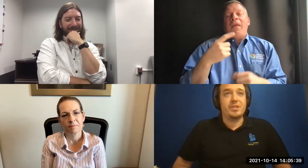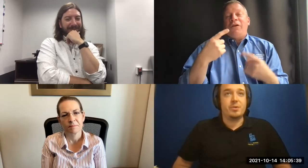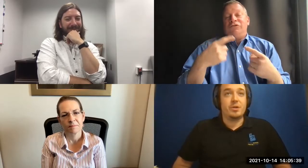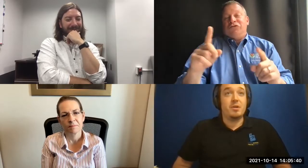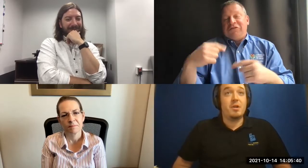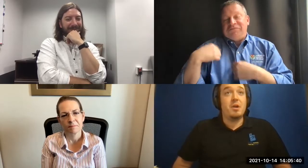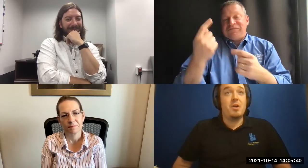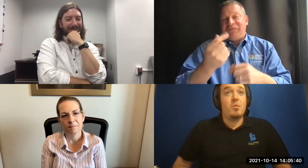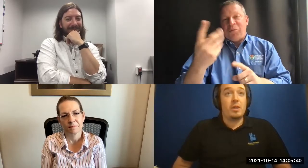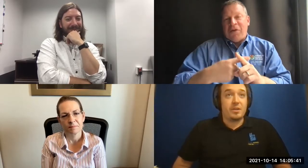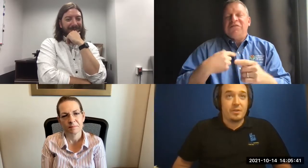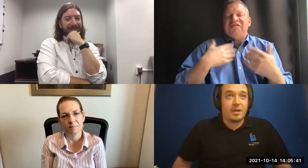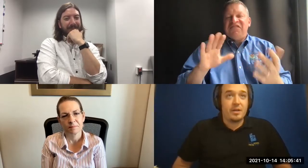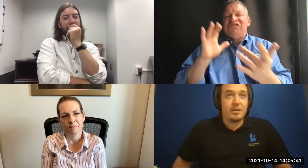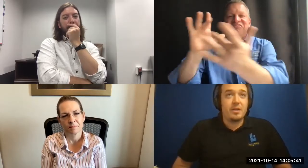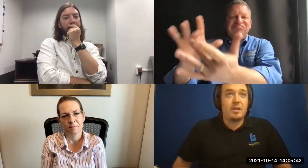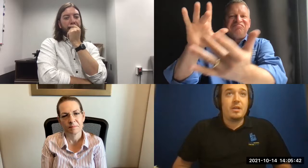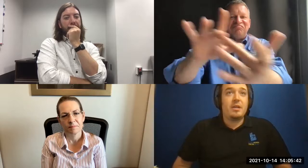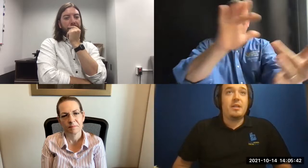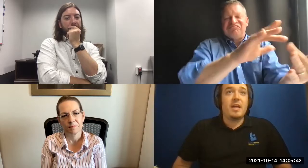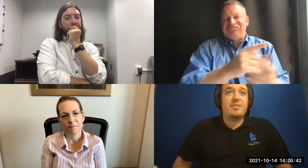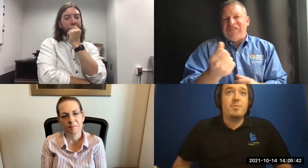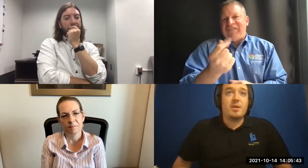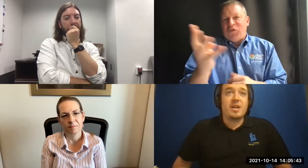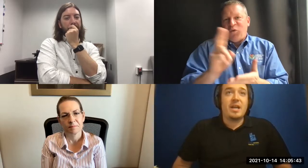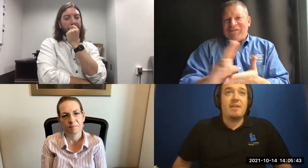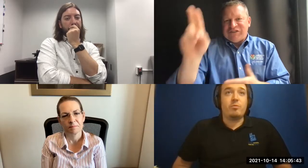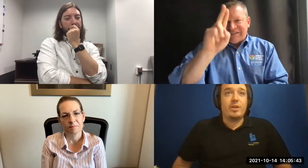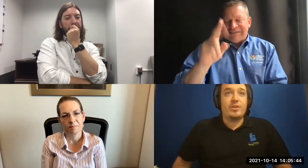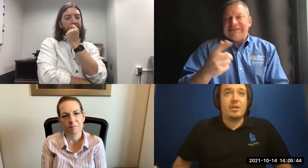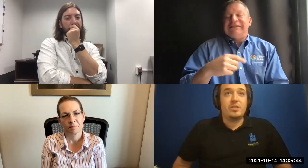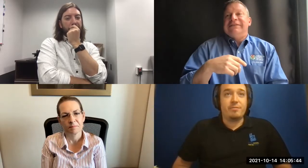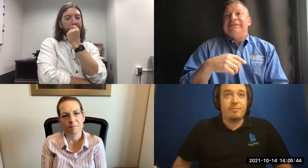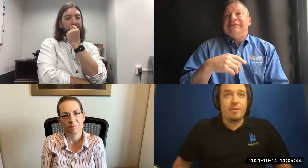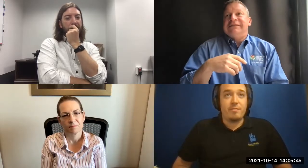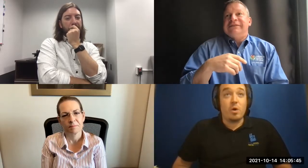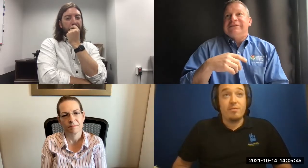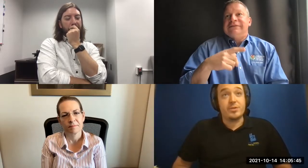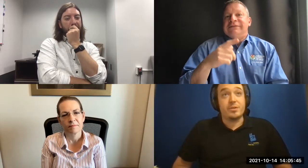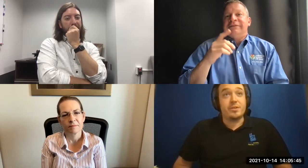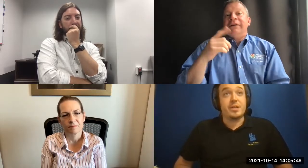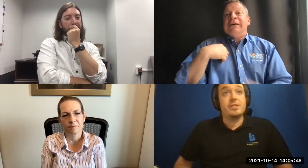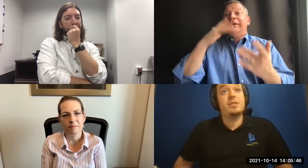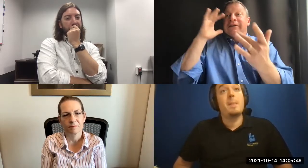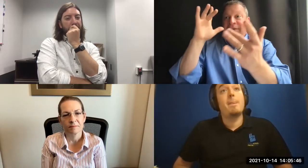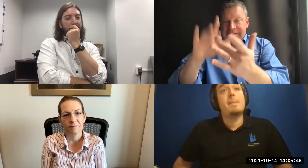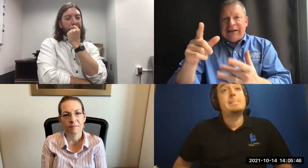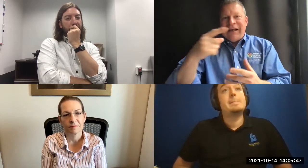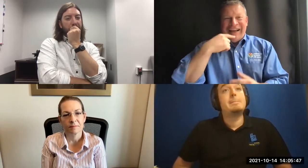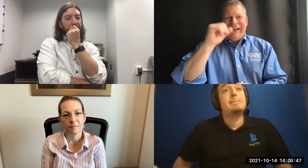which universities were willing to do that. The last few months, I have reached out to a few of those